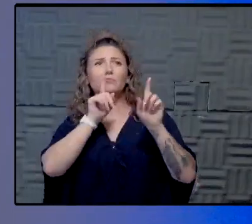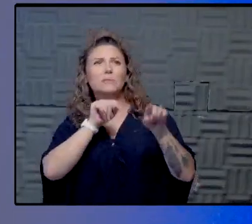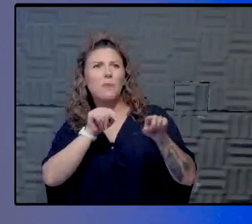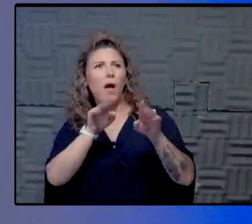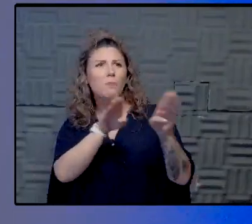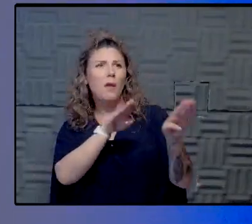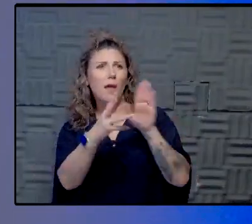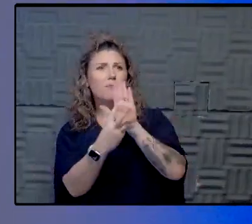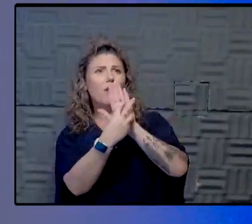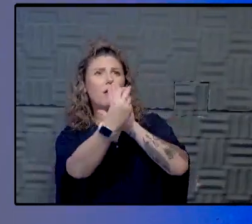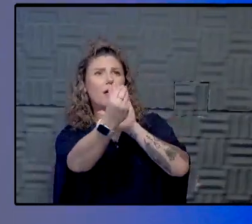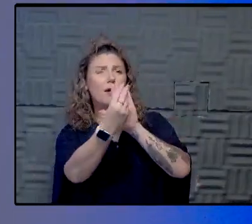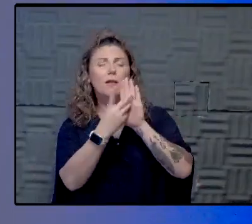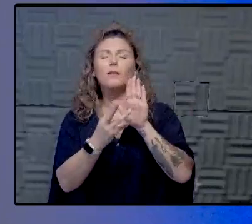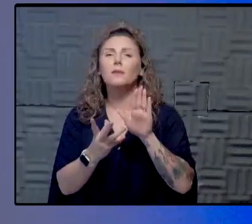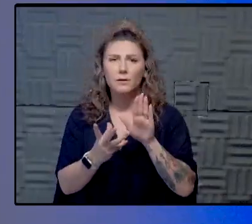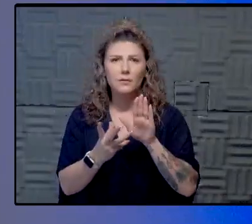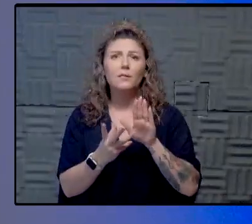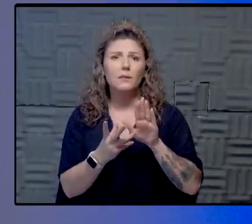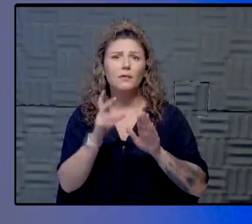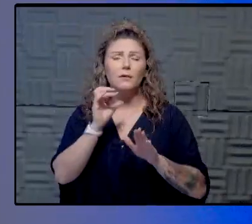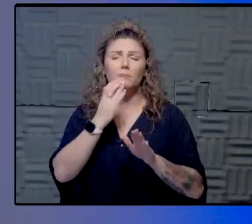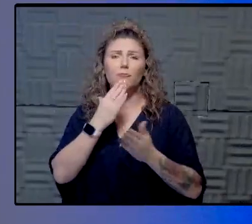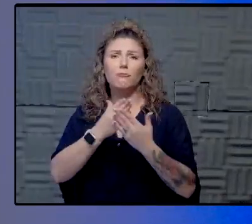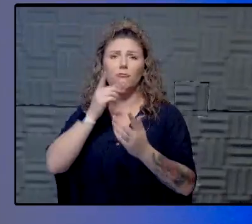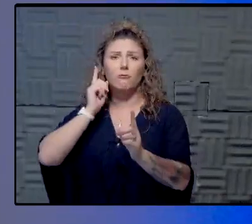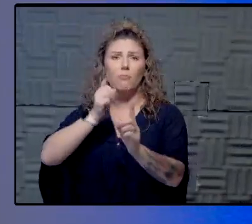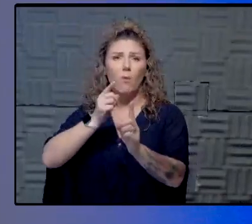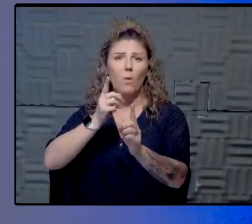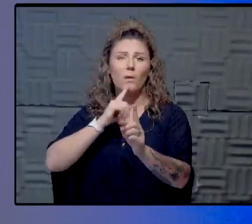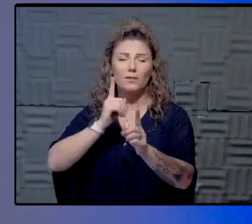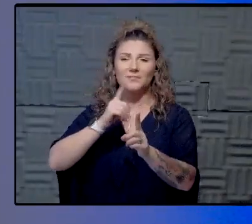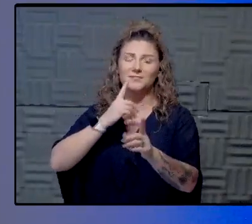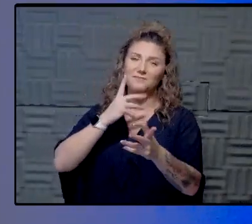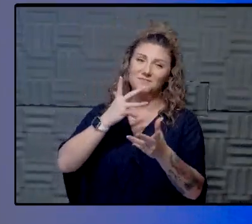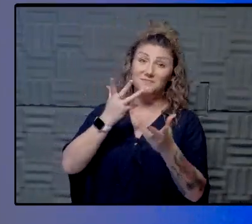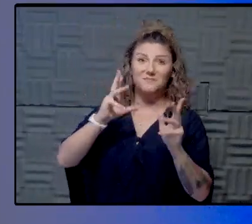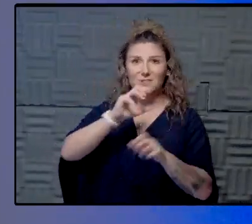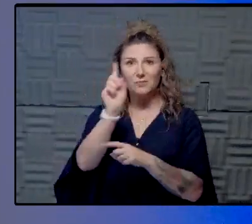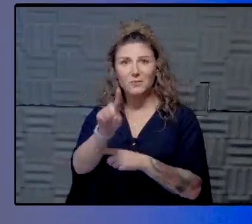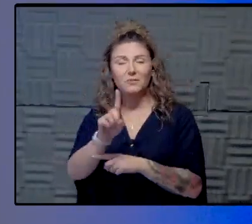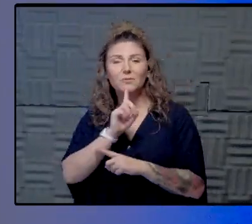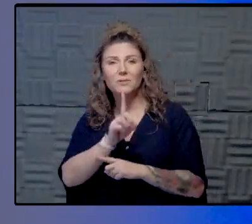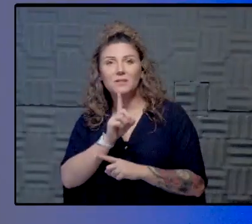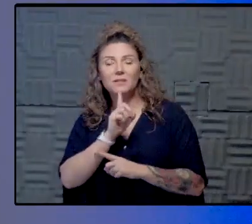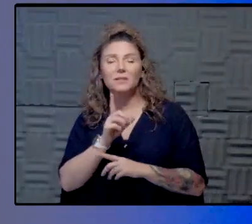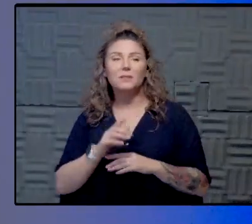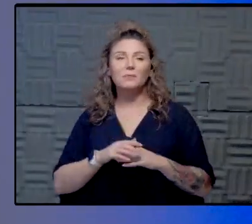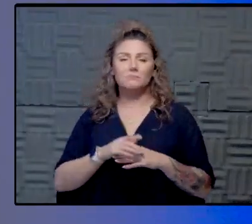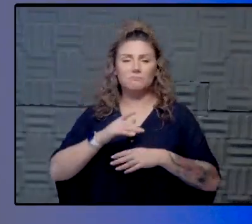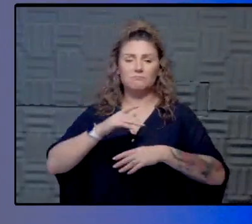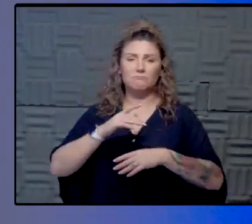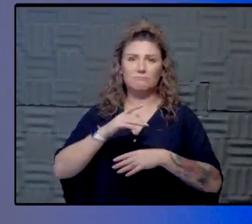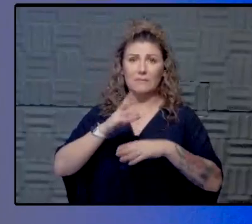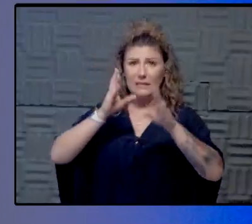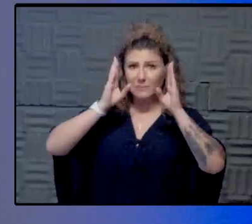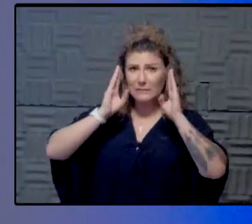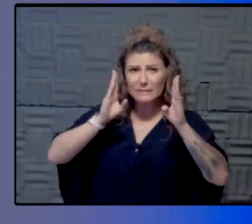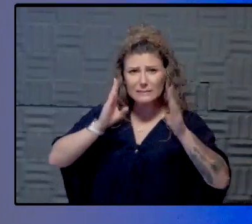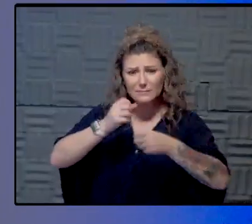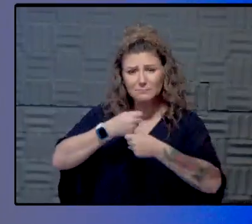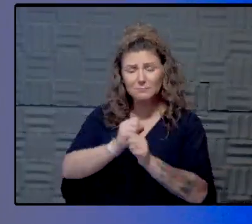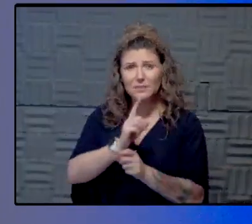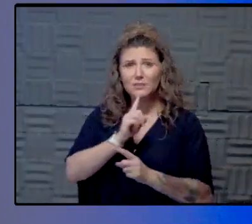so a good point to end our questions on, to make sure that we're paying attention to